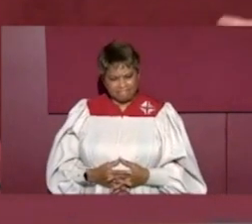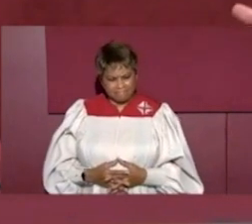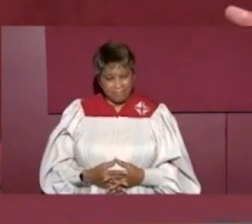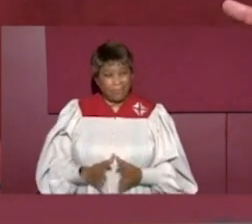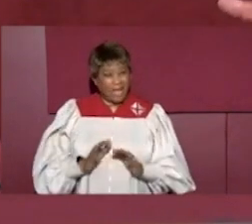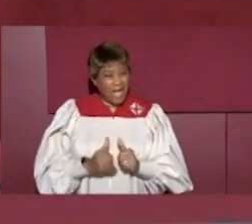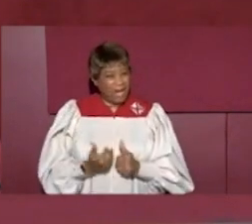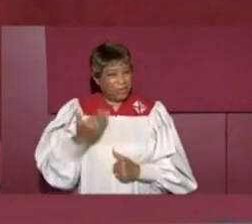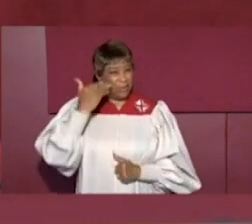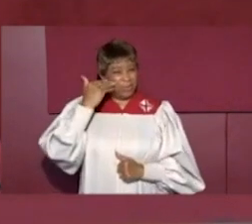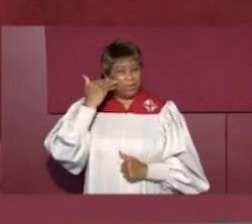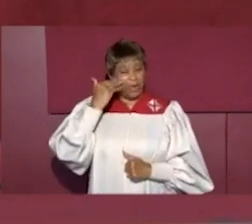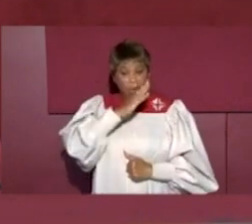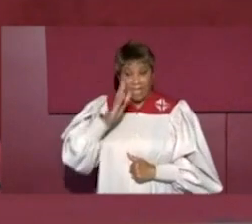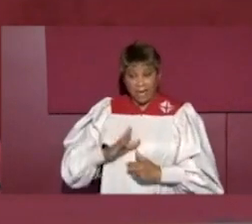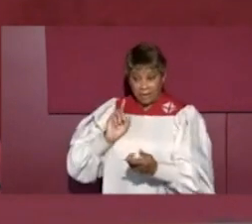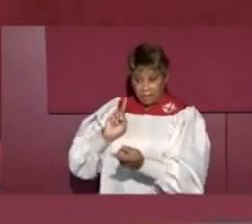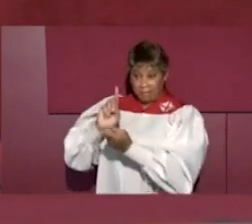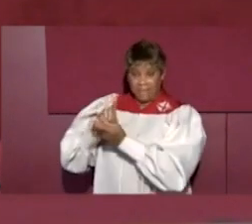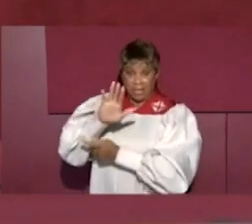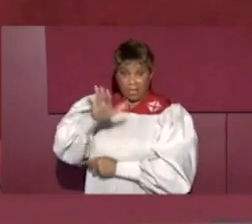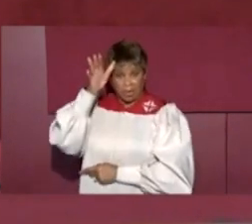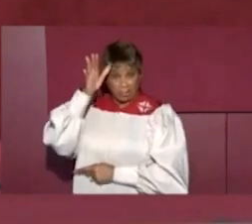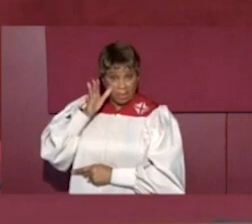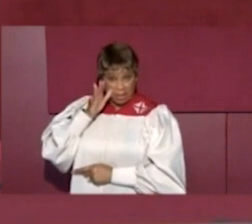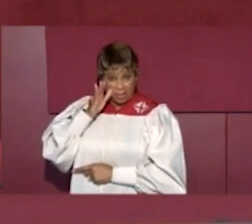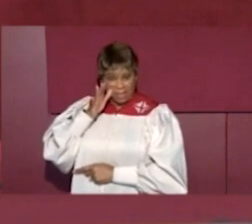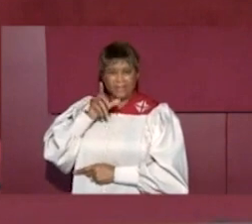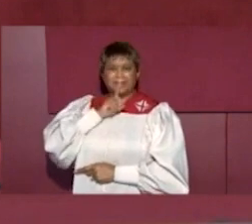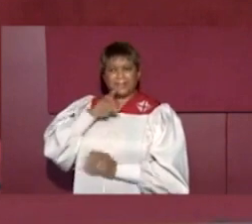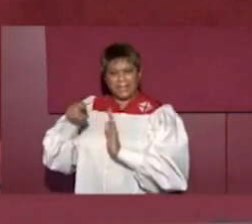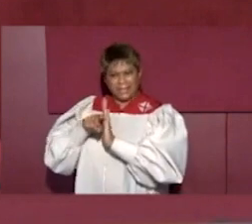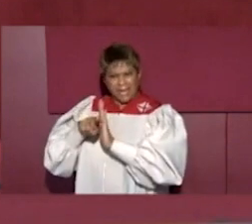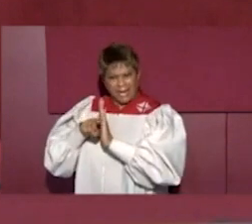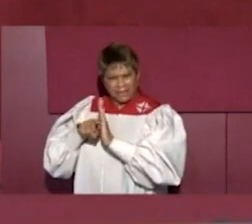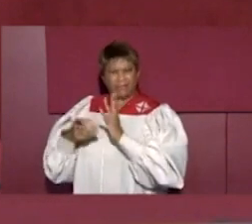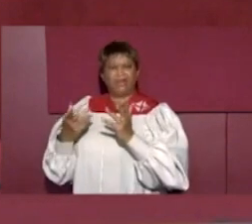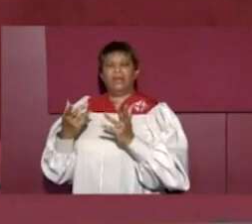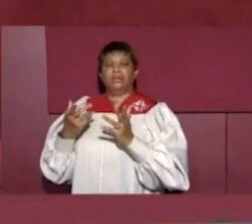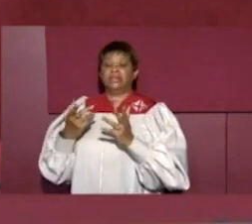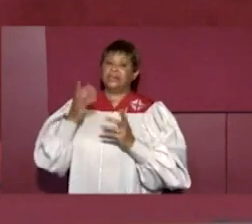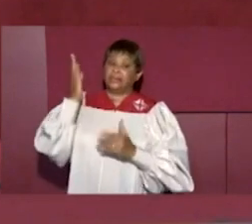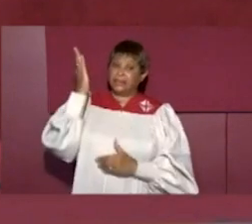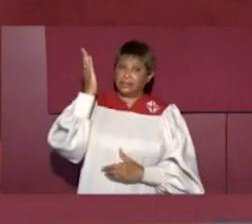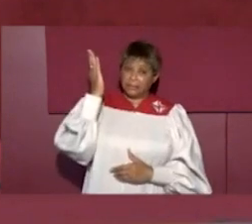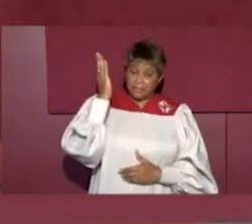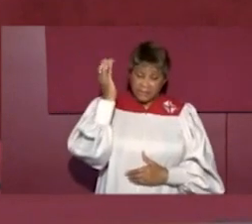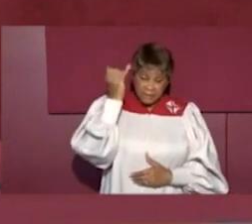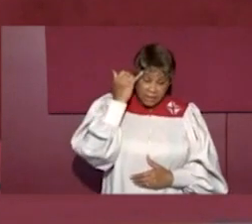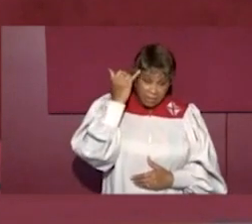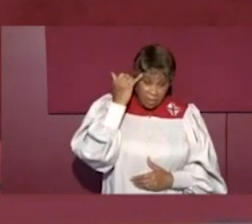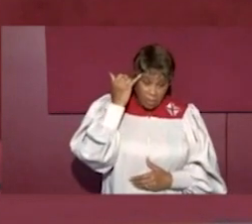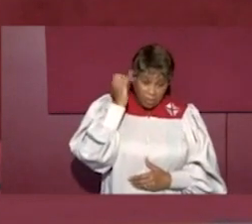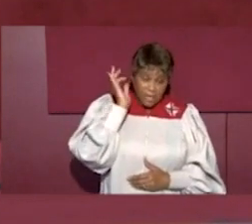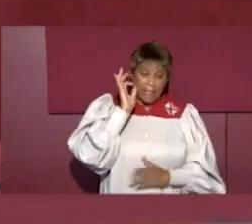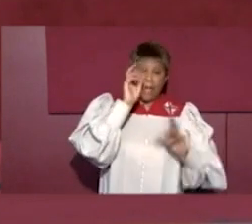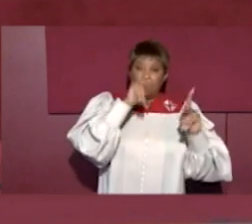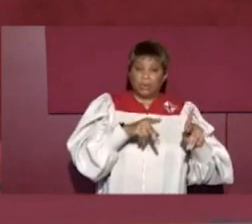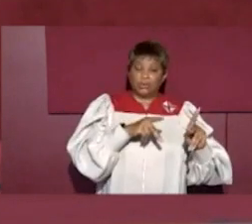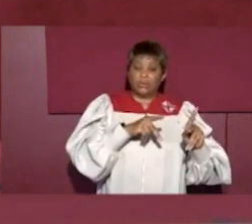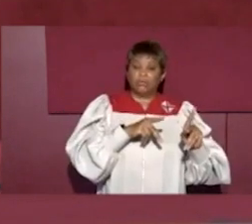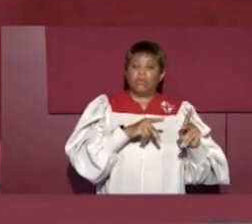How do you know that never meeting your parent is negative? What about if it turns out that the parent you never met was a child molester?